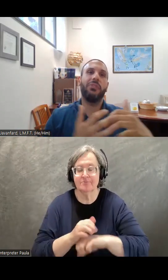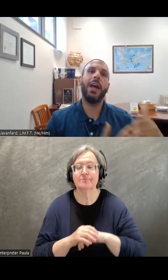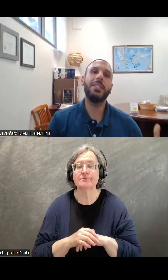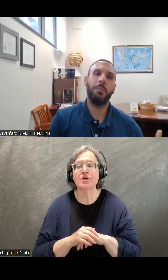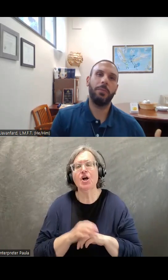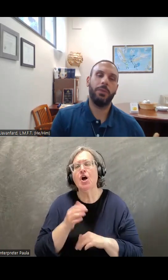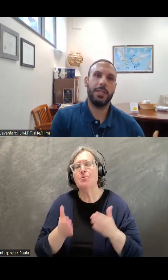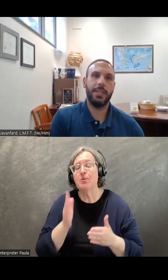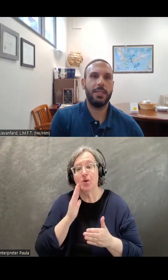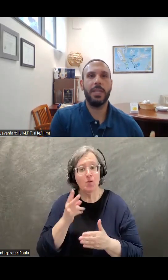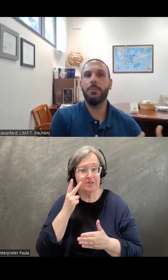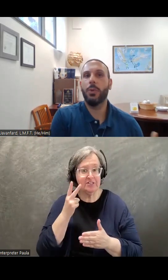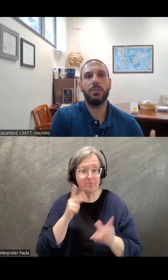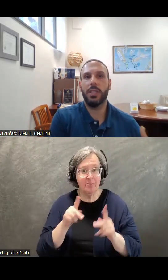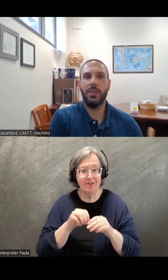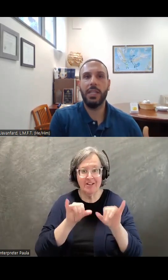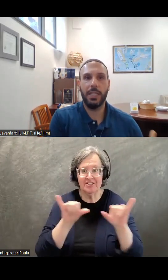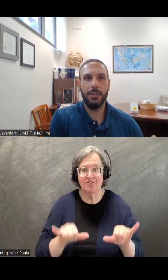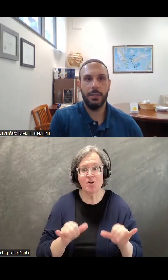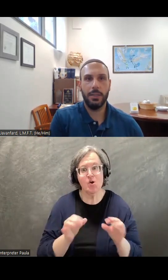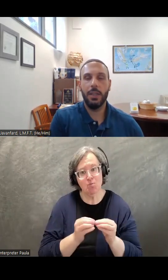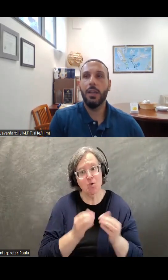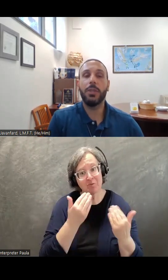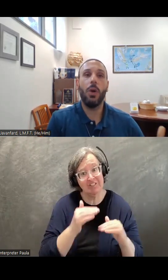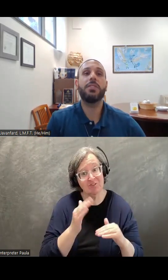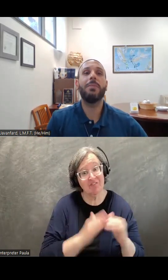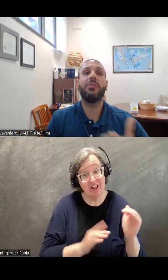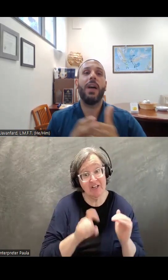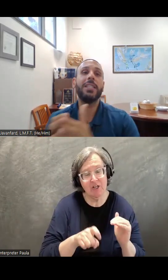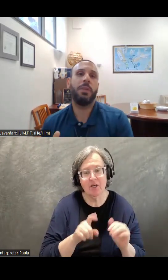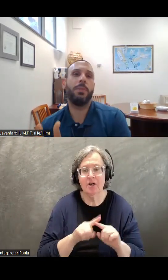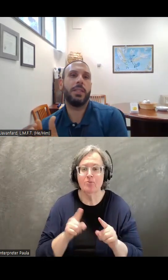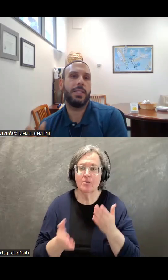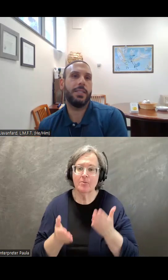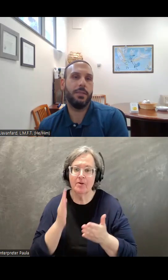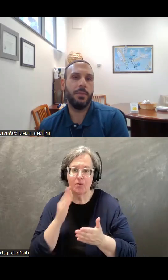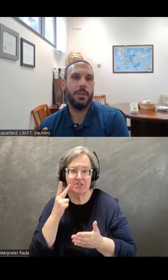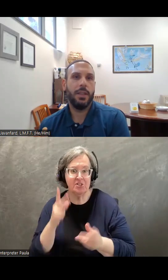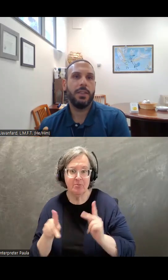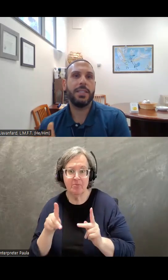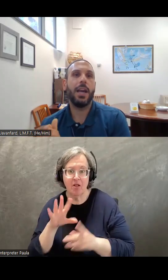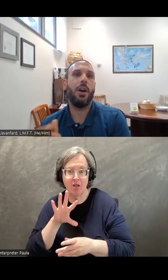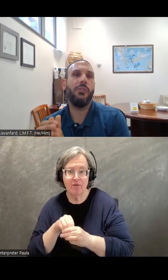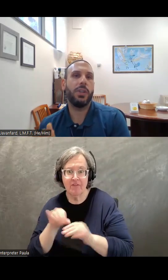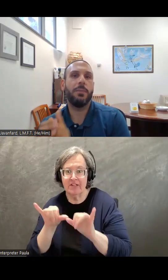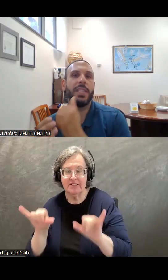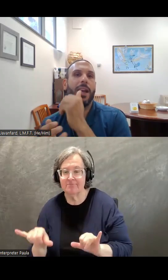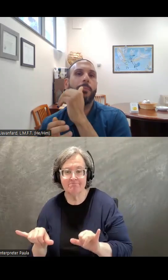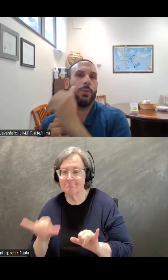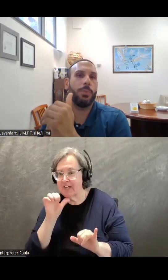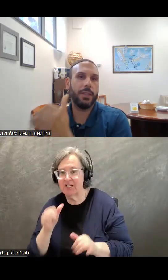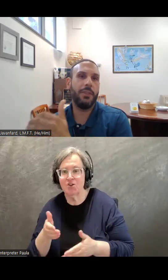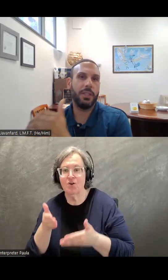you may find people in a system that's more restrictive than needed, but you also may find people in a system that is not offering them